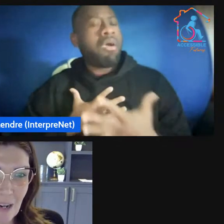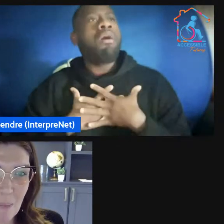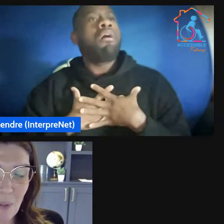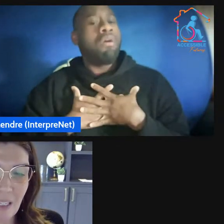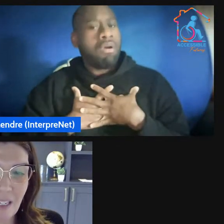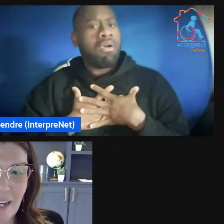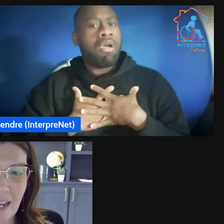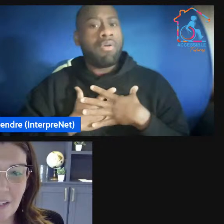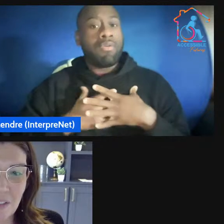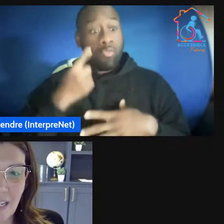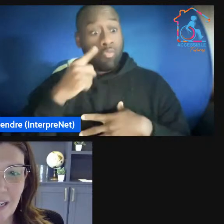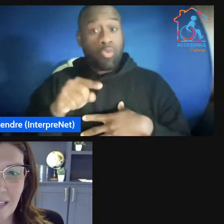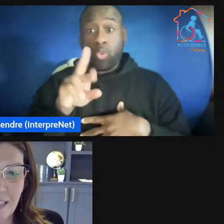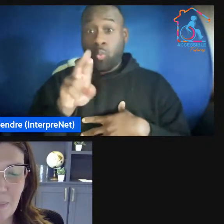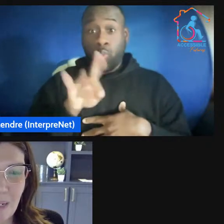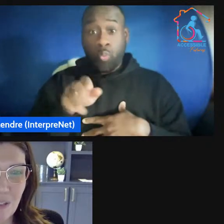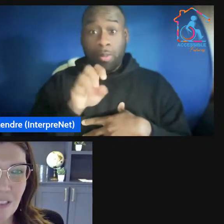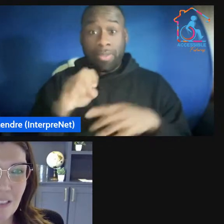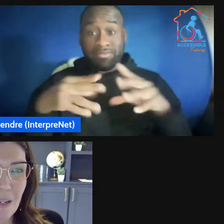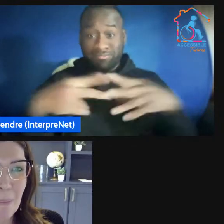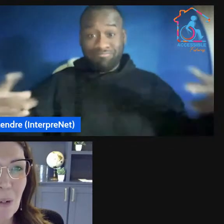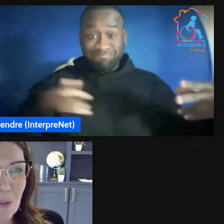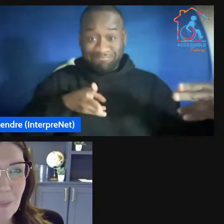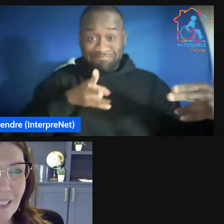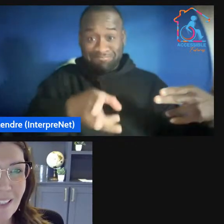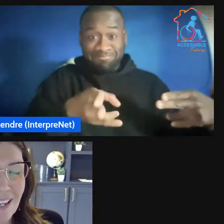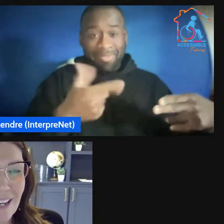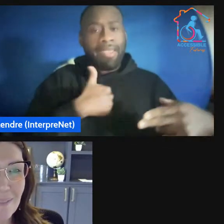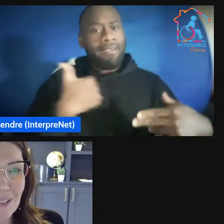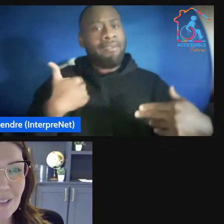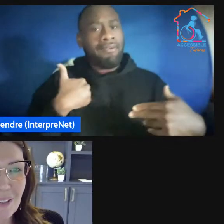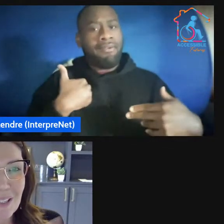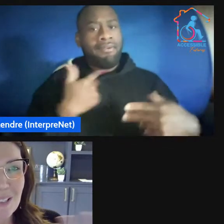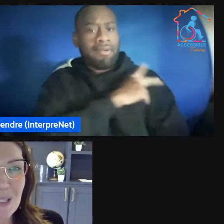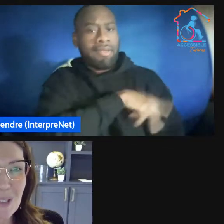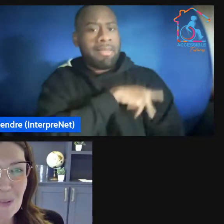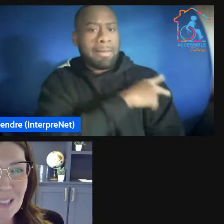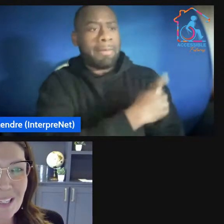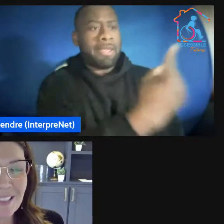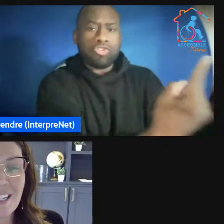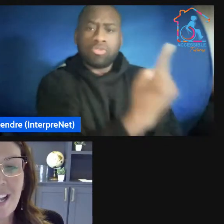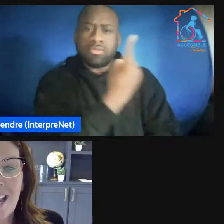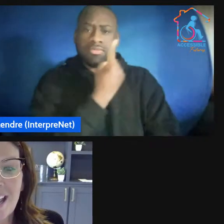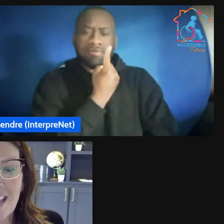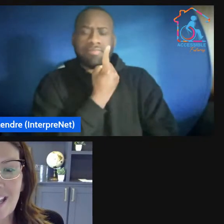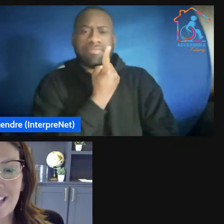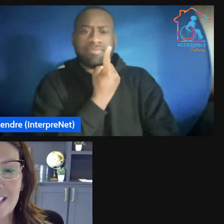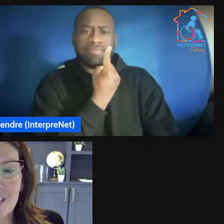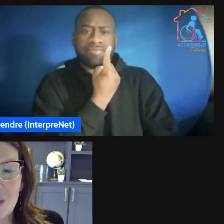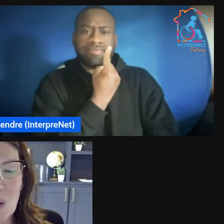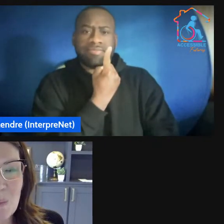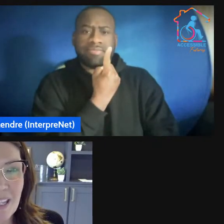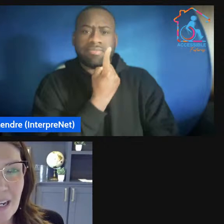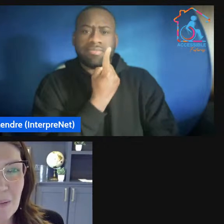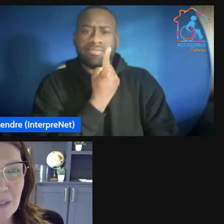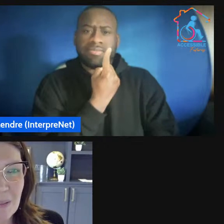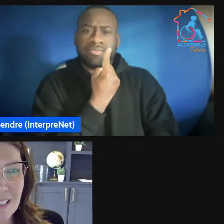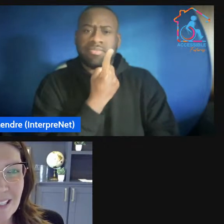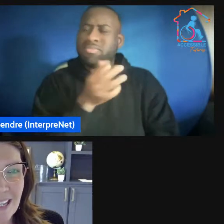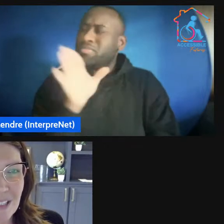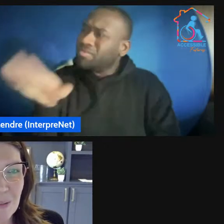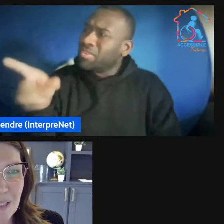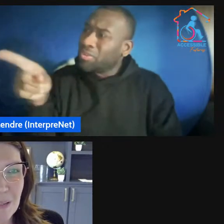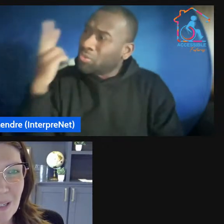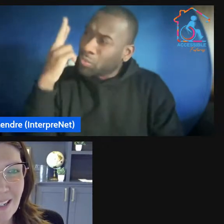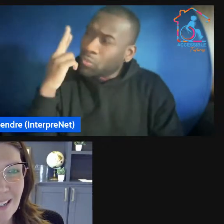that ceremony, I actually had a patient approach me after the speeches were done. And she told me that I was the